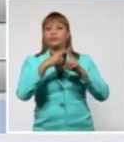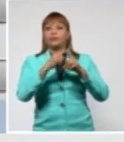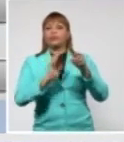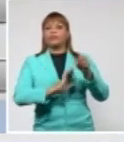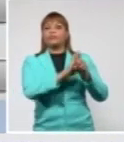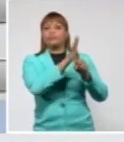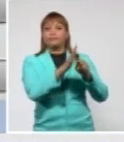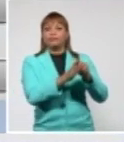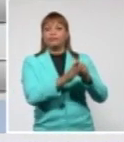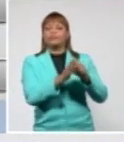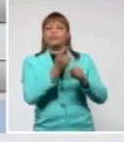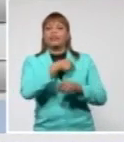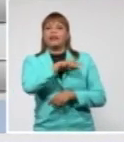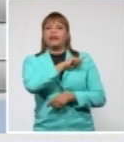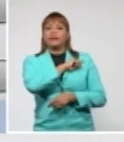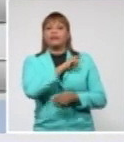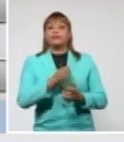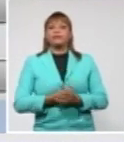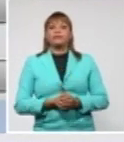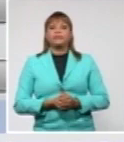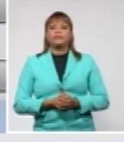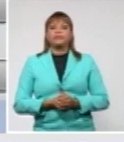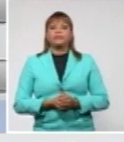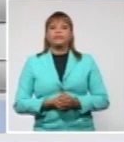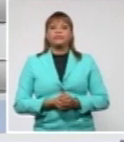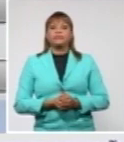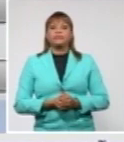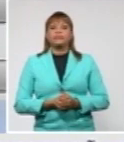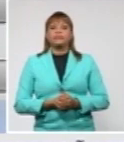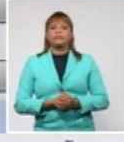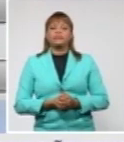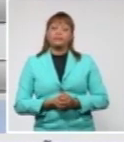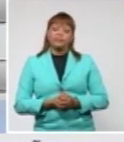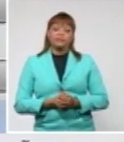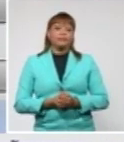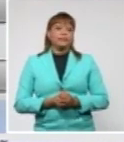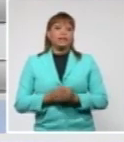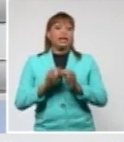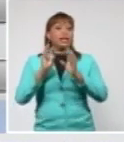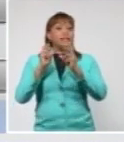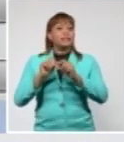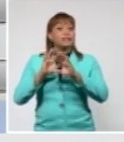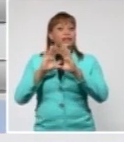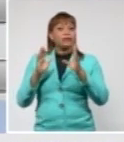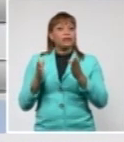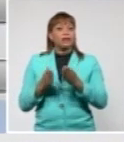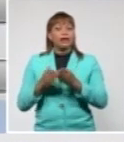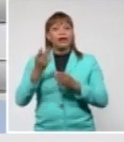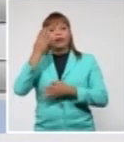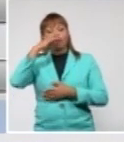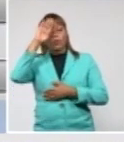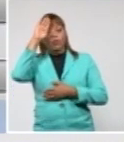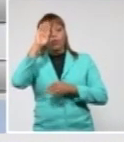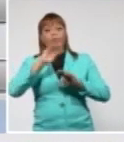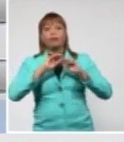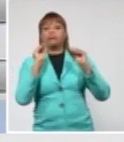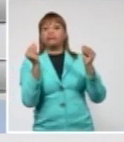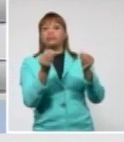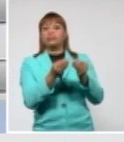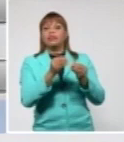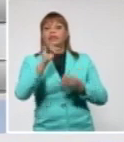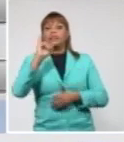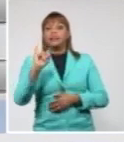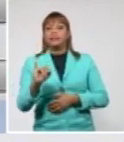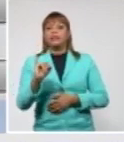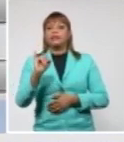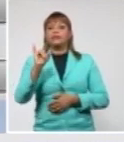6,725 samples processed, 30 tested positive for COVID-19. That's 30 people with the